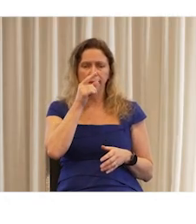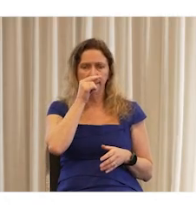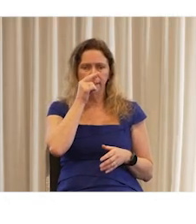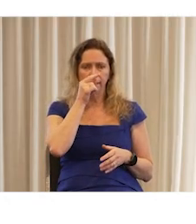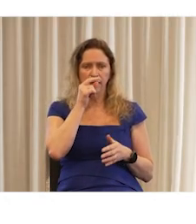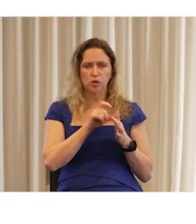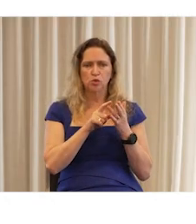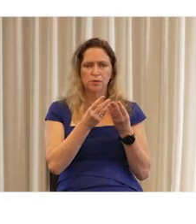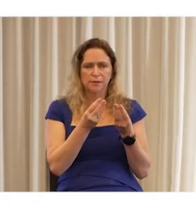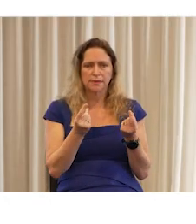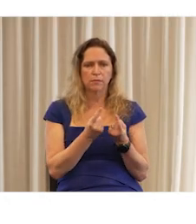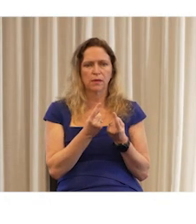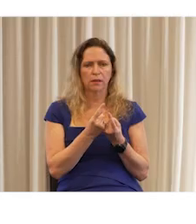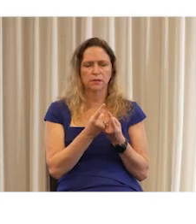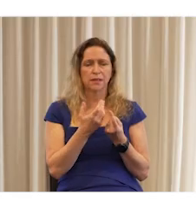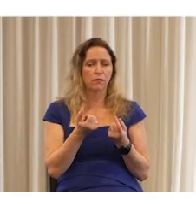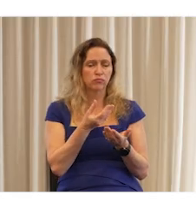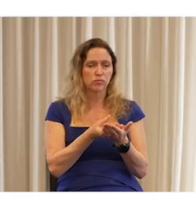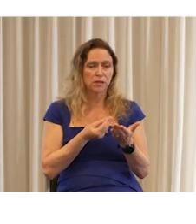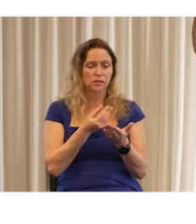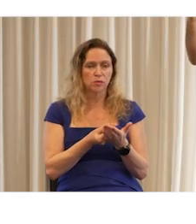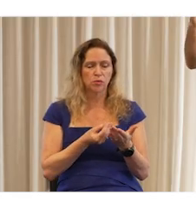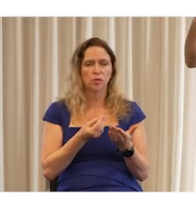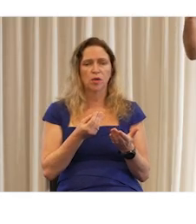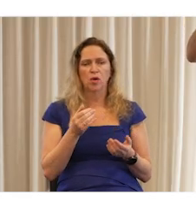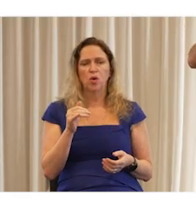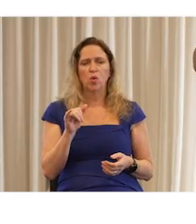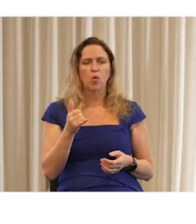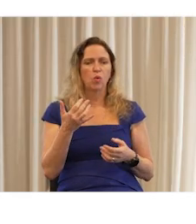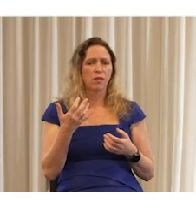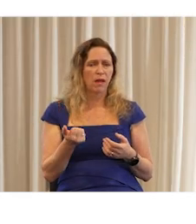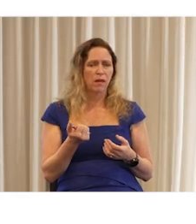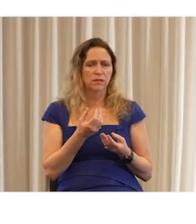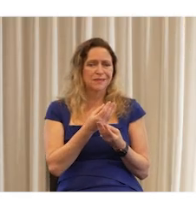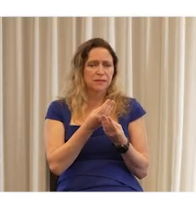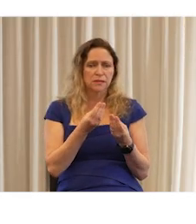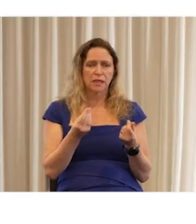kind of systemic change that they might also have a piece to play in there.